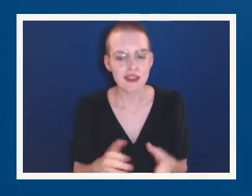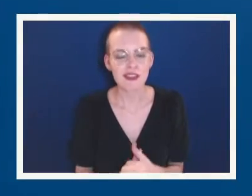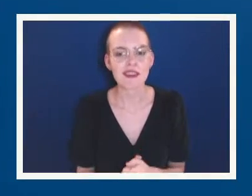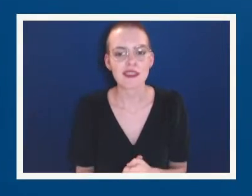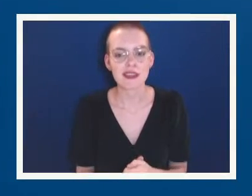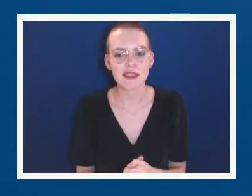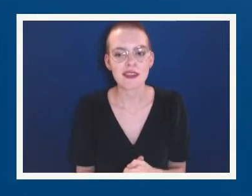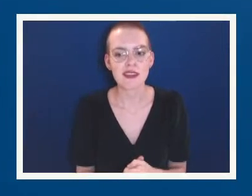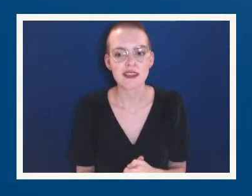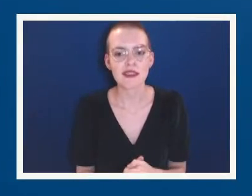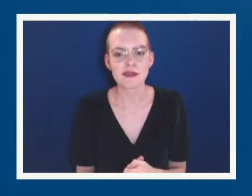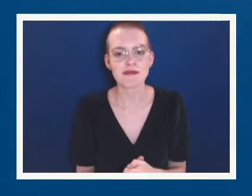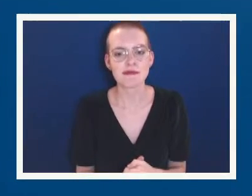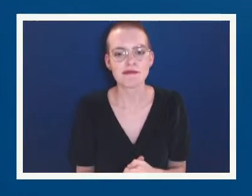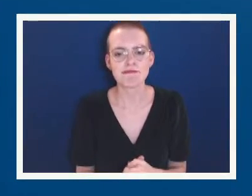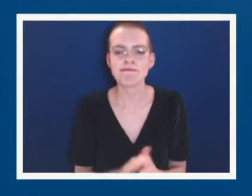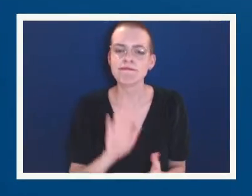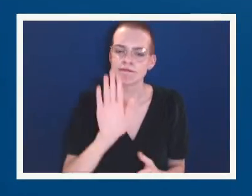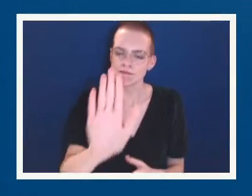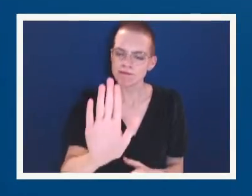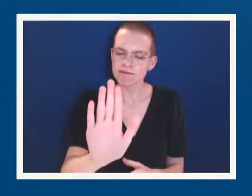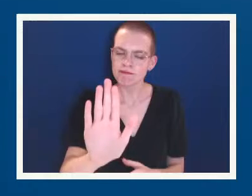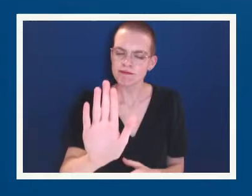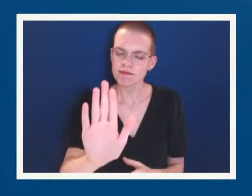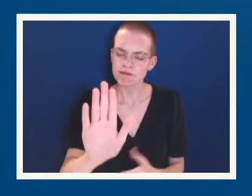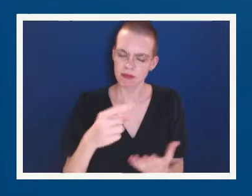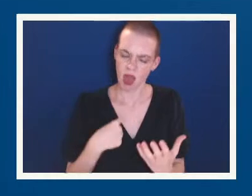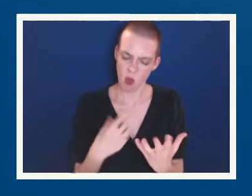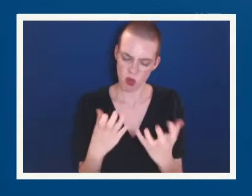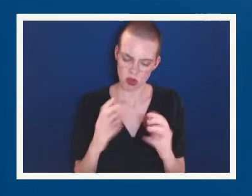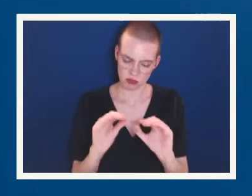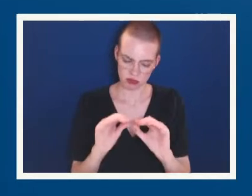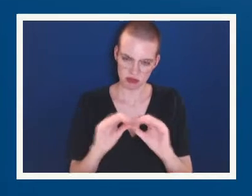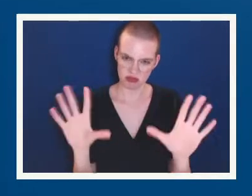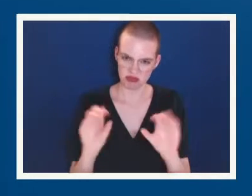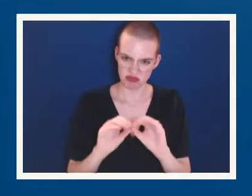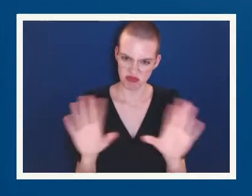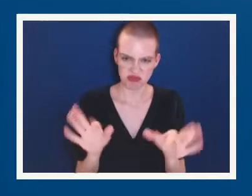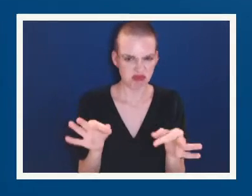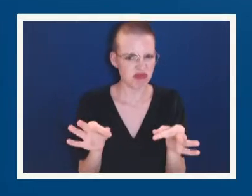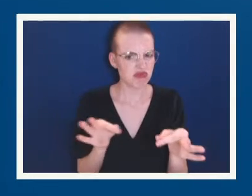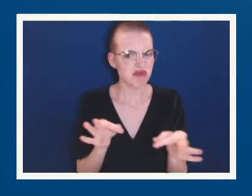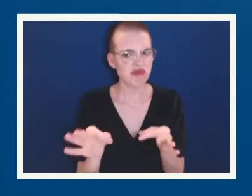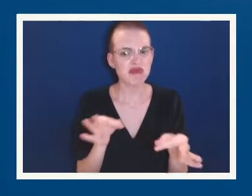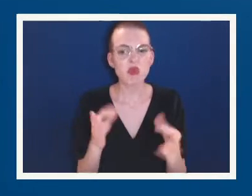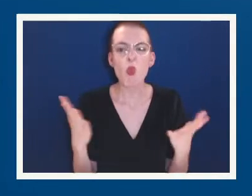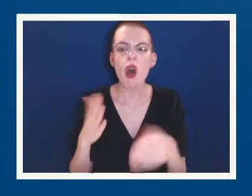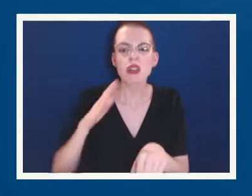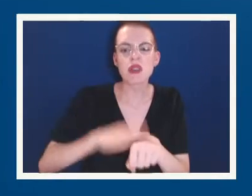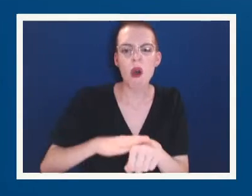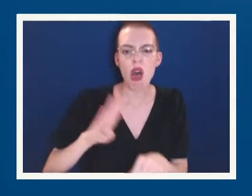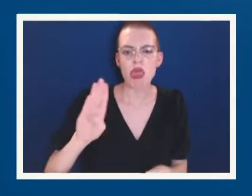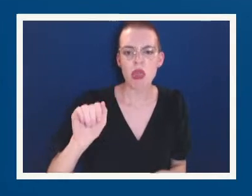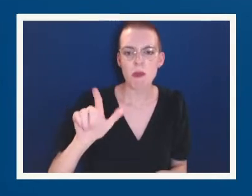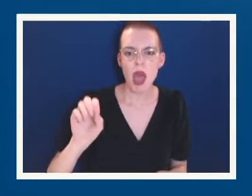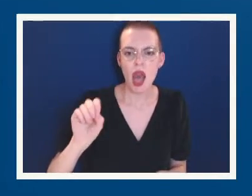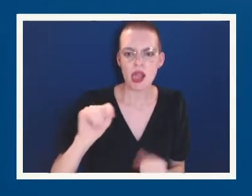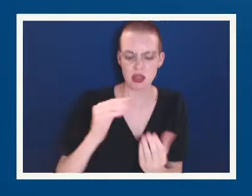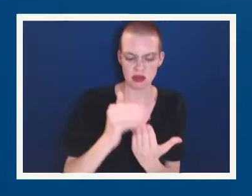Look, folks, I want to be very clear, and I mean this sincerely, about what's on the ballot this year. Your right to choose is on the